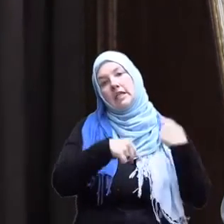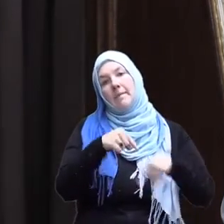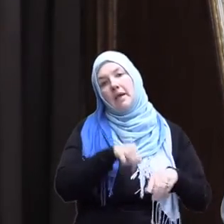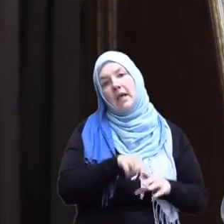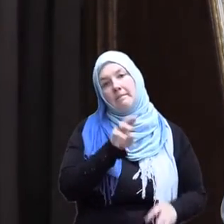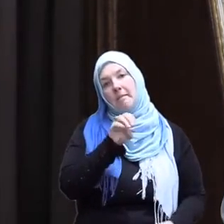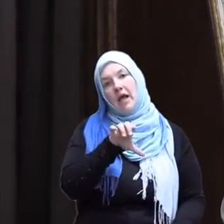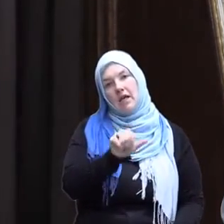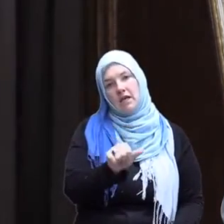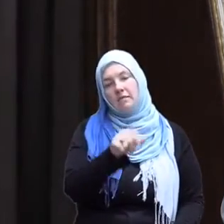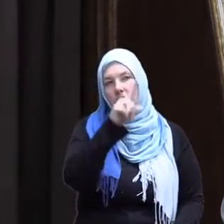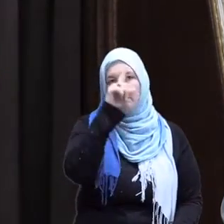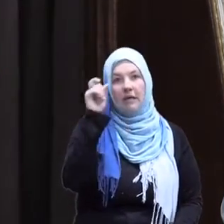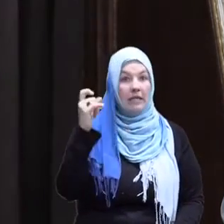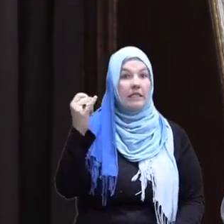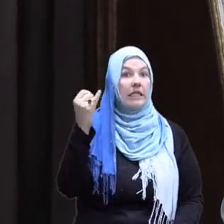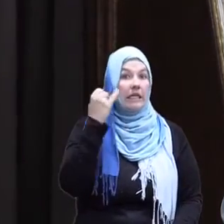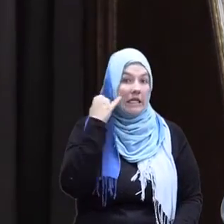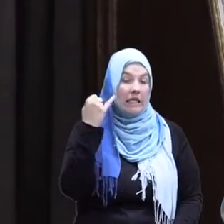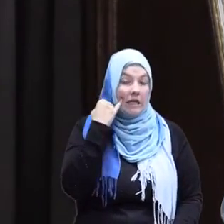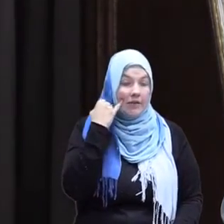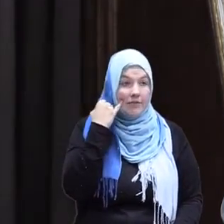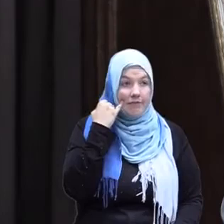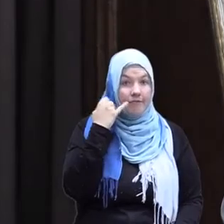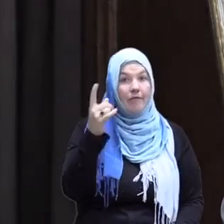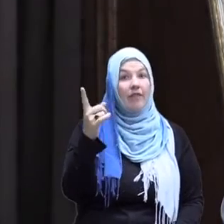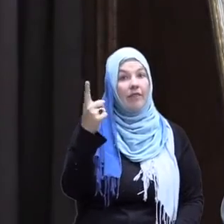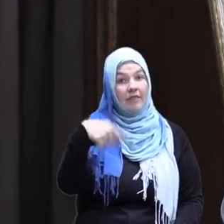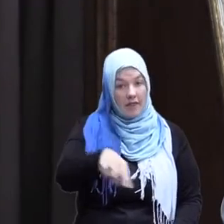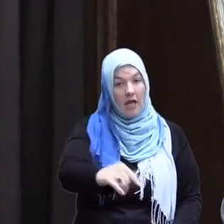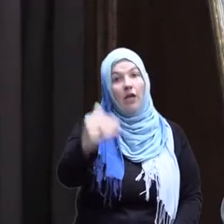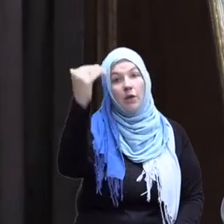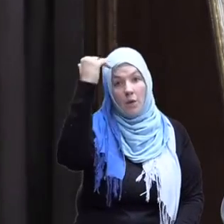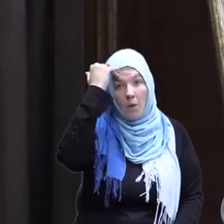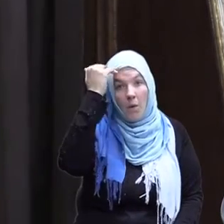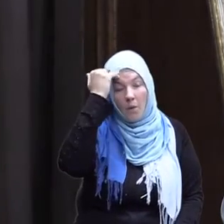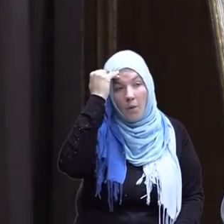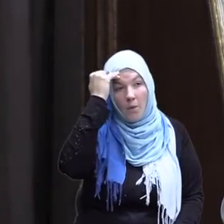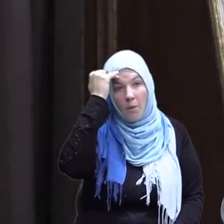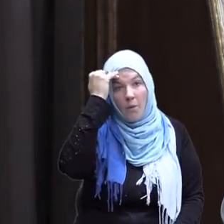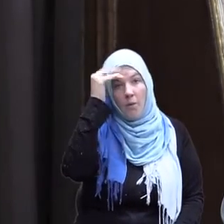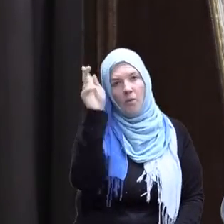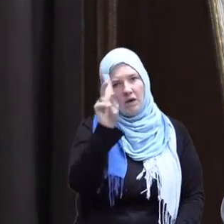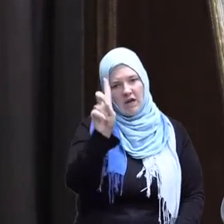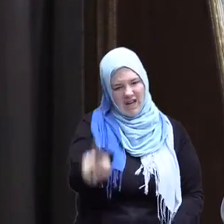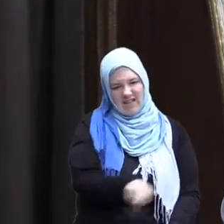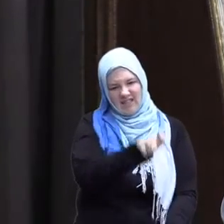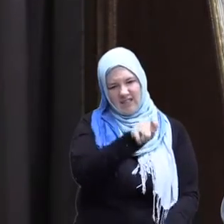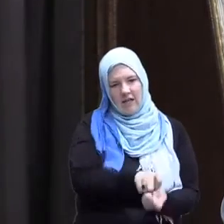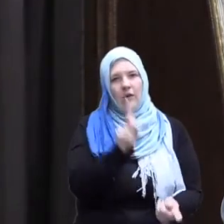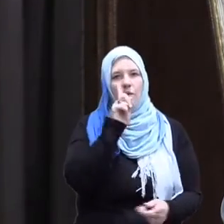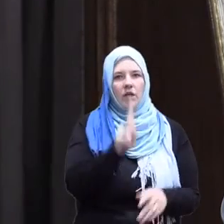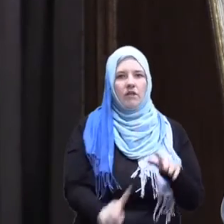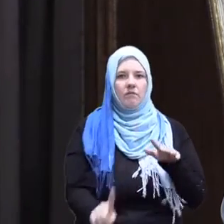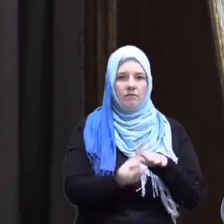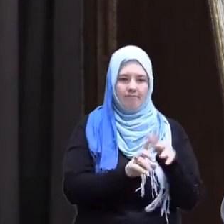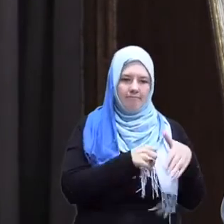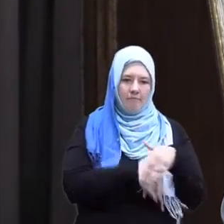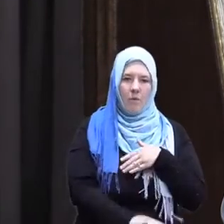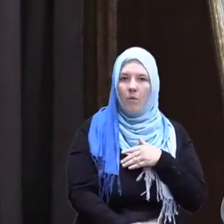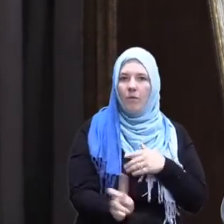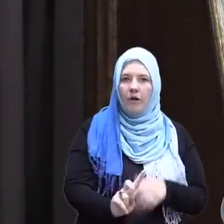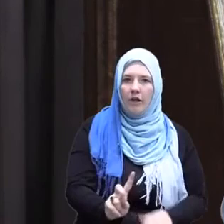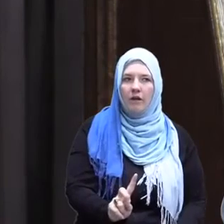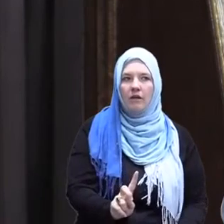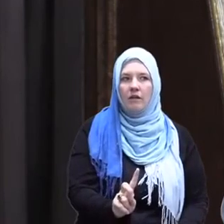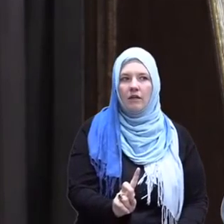Mecca. Because if they were to know where exactly he was going to be born,